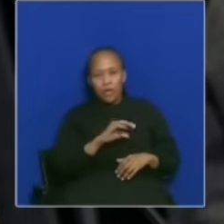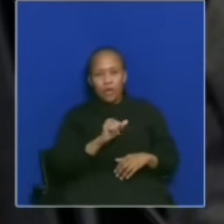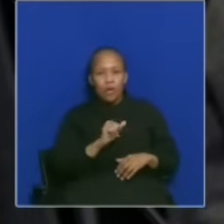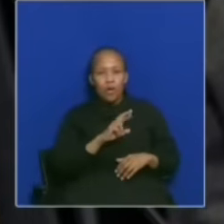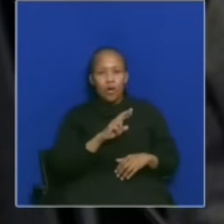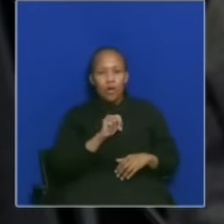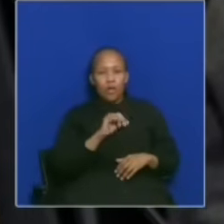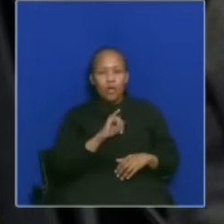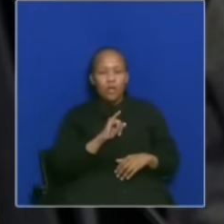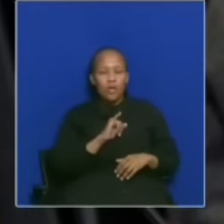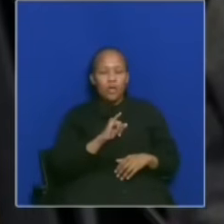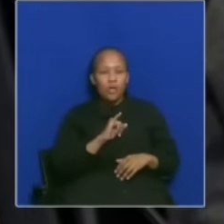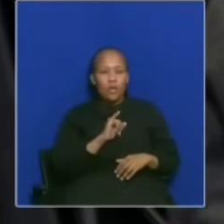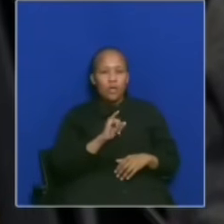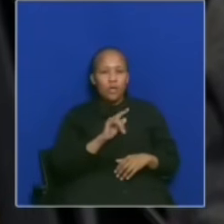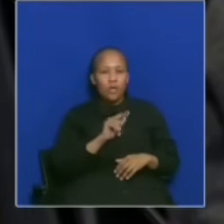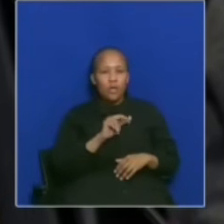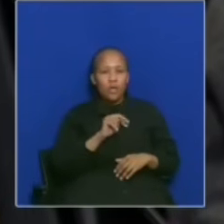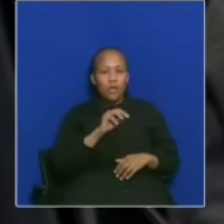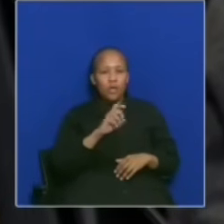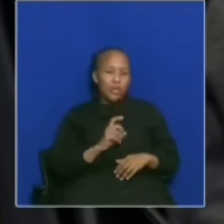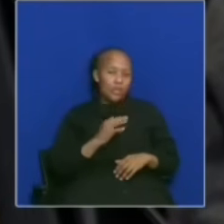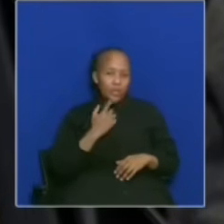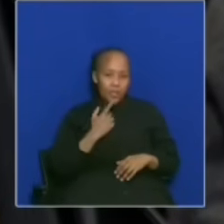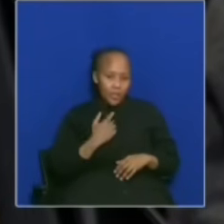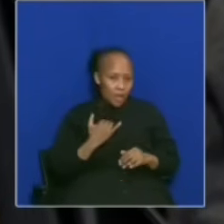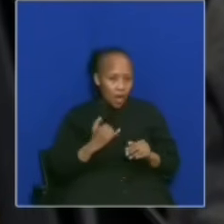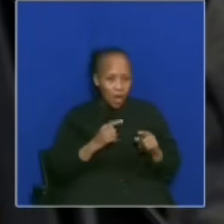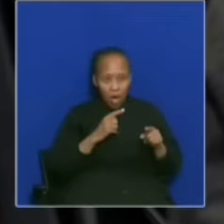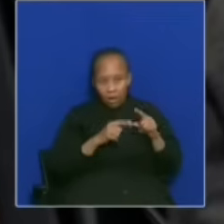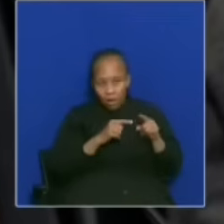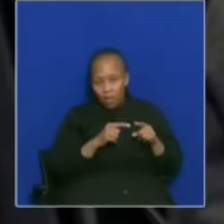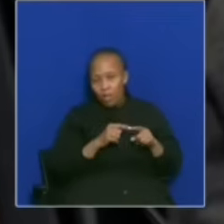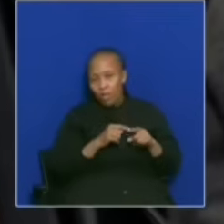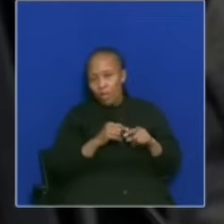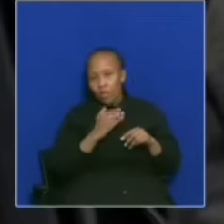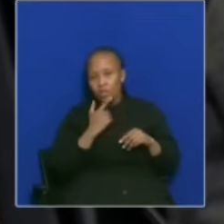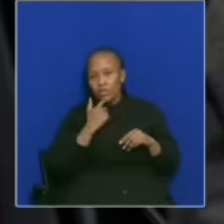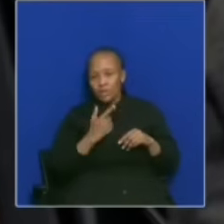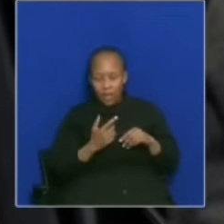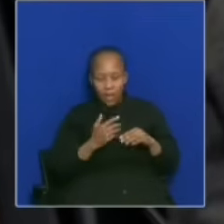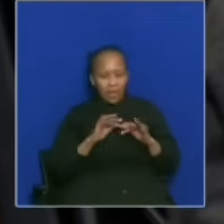abusive comments about the person pointing the finger and saying, stay in your lane.